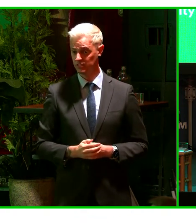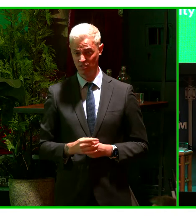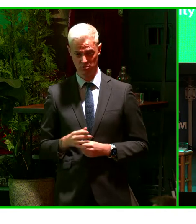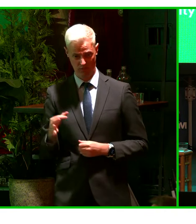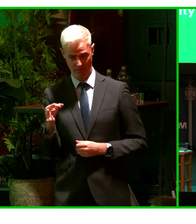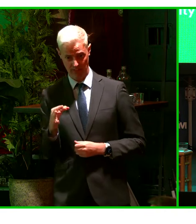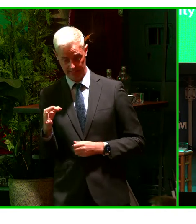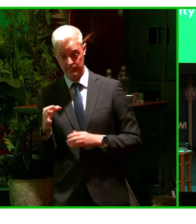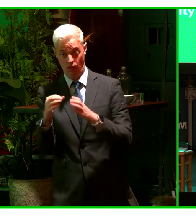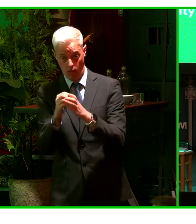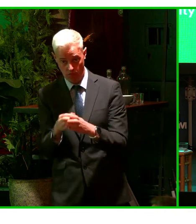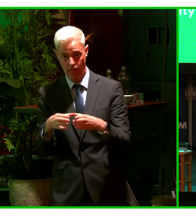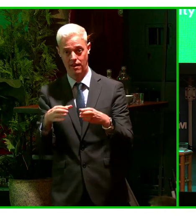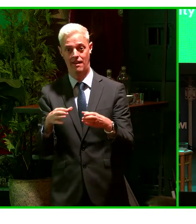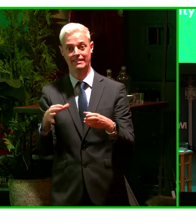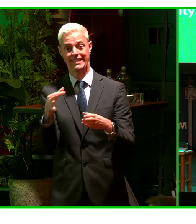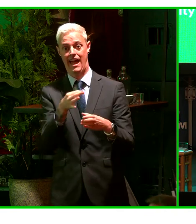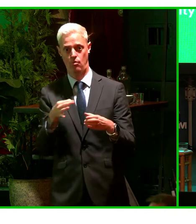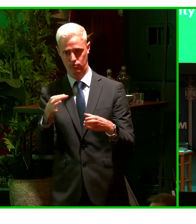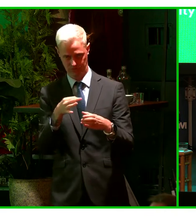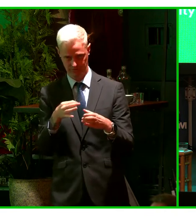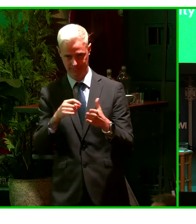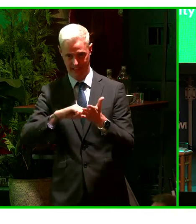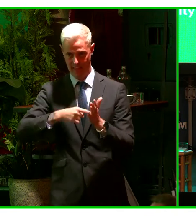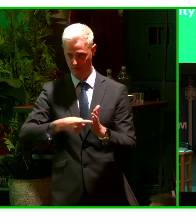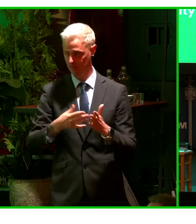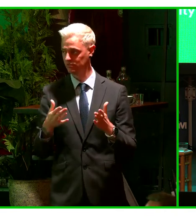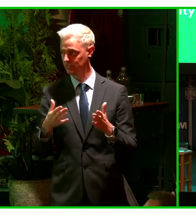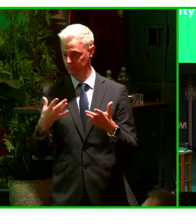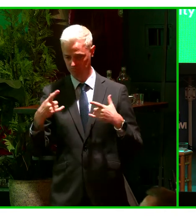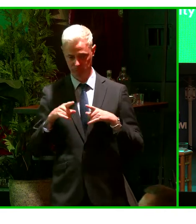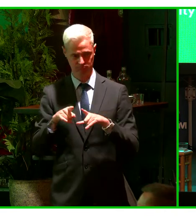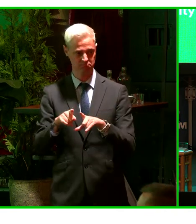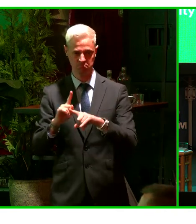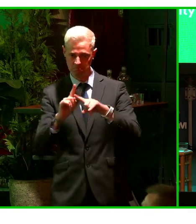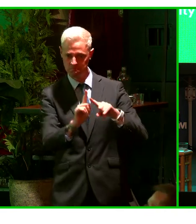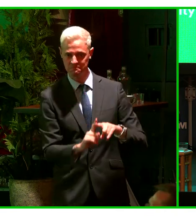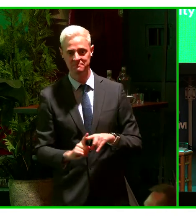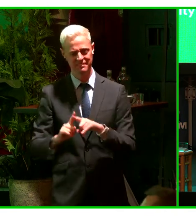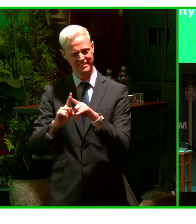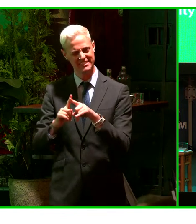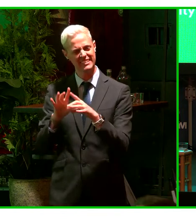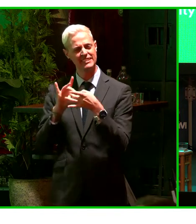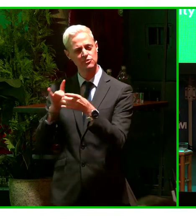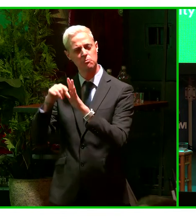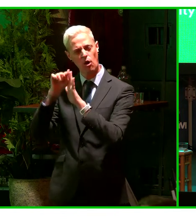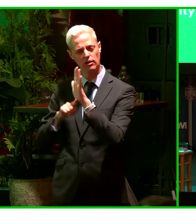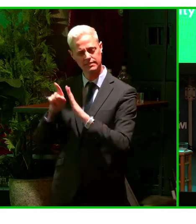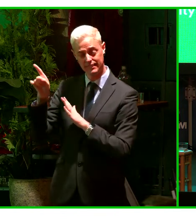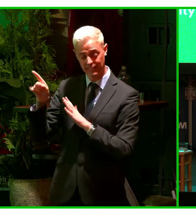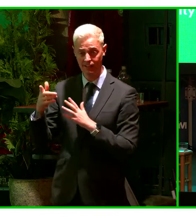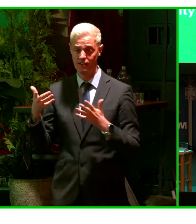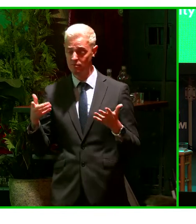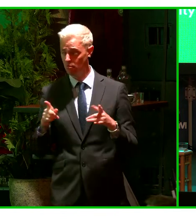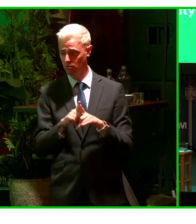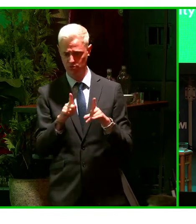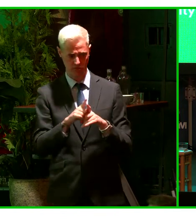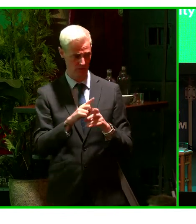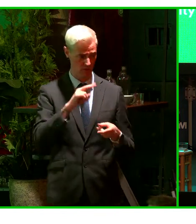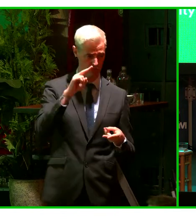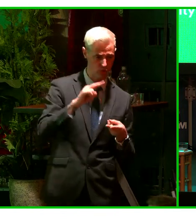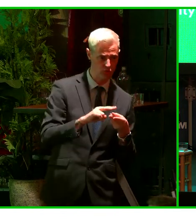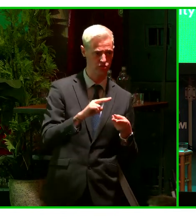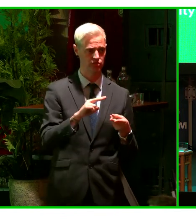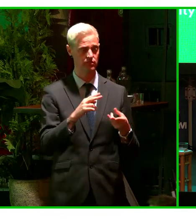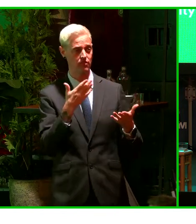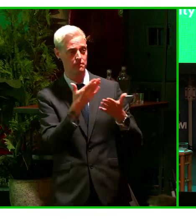trials when it comes to hydrogen. In tandem with that, so that's all the policy side of things, you've also got the production. So clearly when you have the